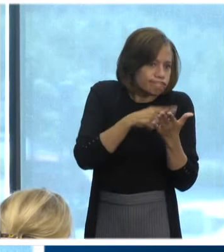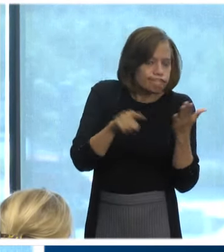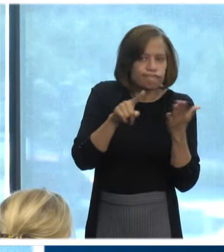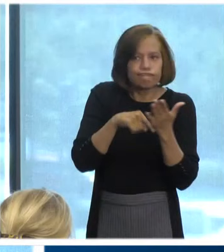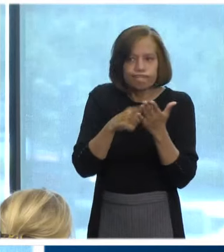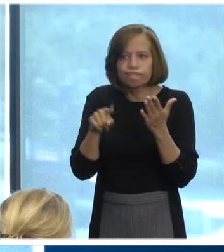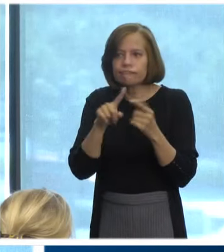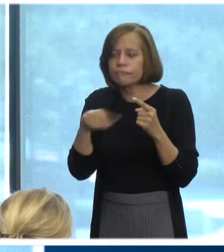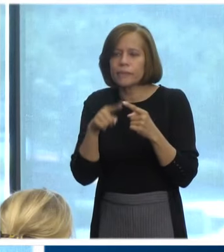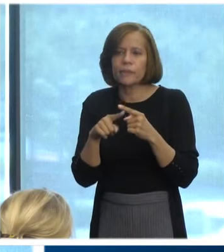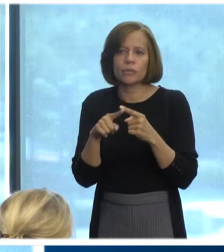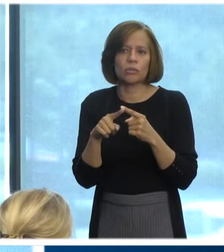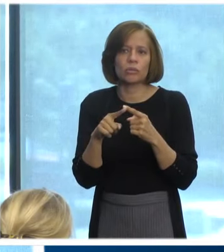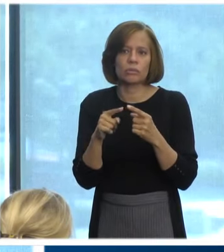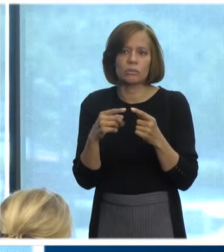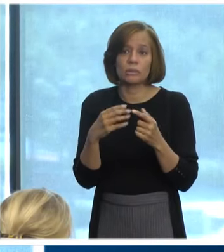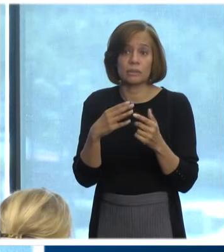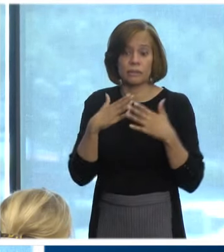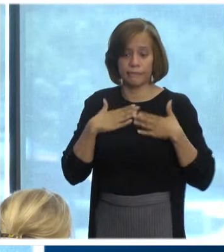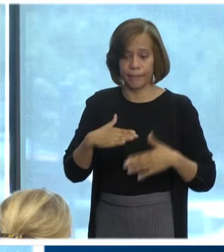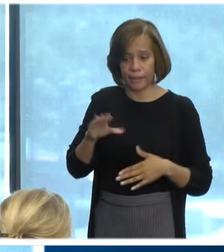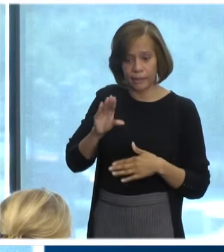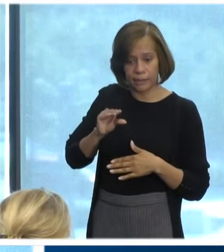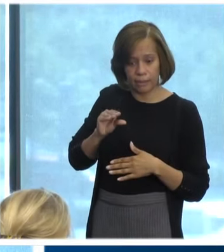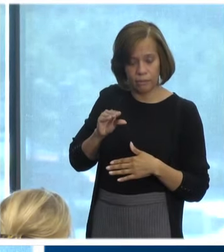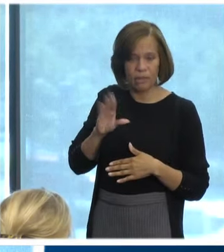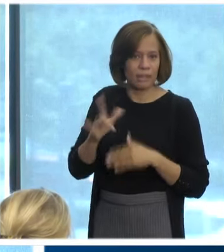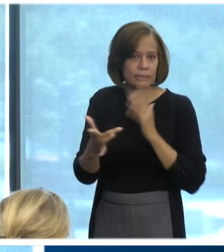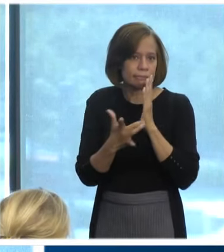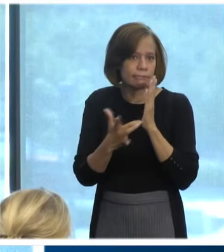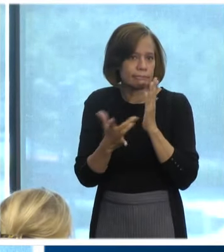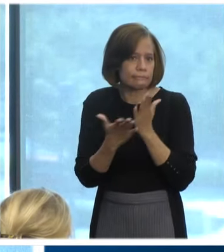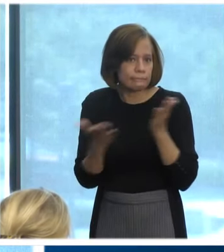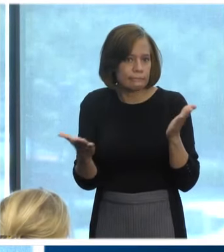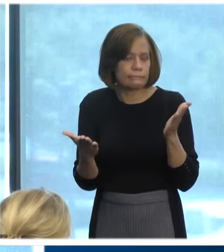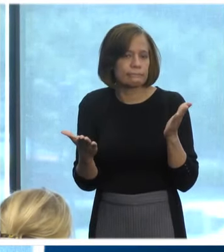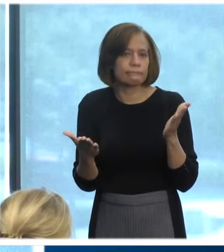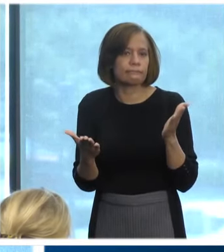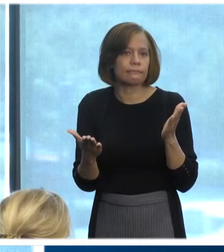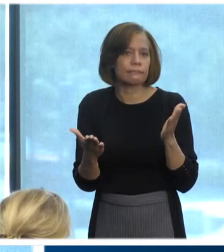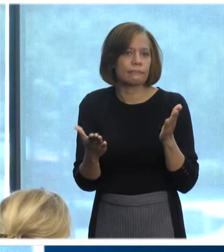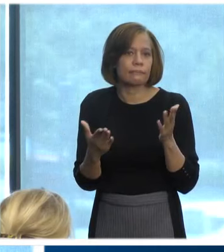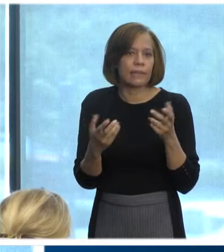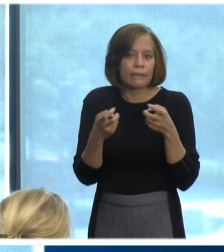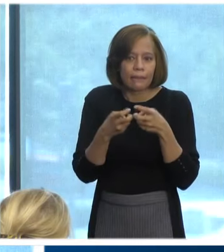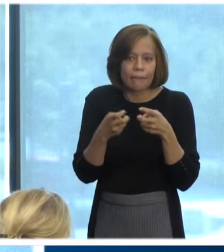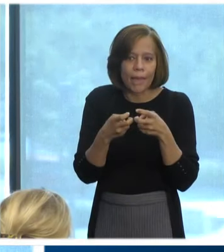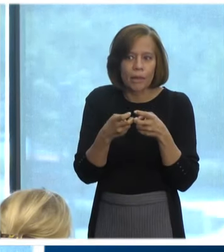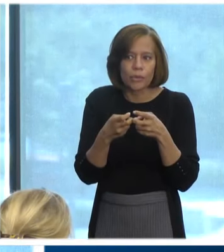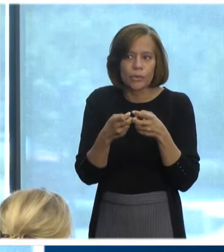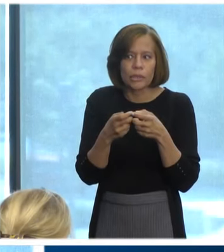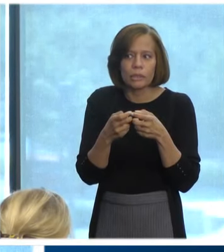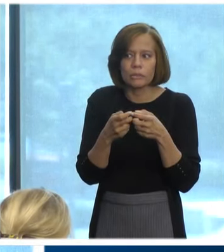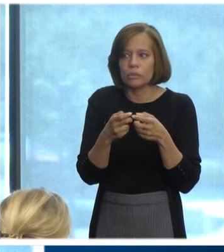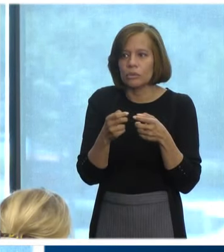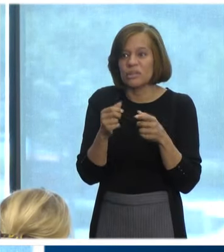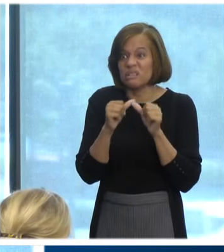the body camera. You know, that's a technology thing. The batteries on those don't last 16